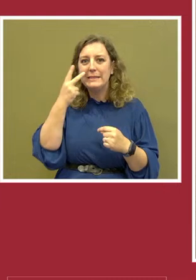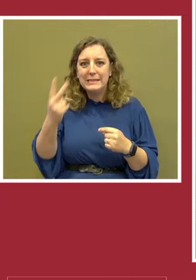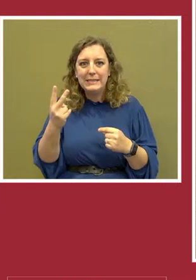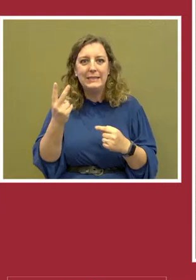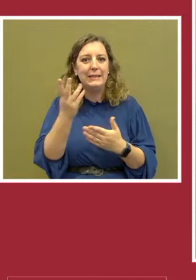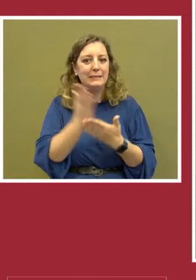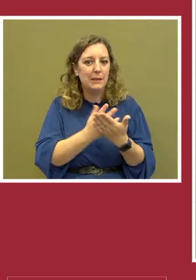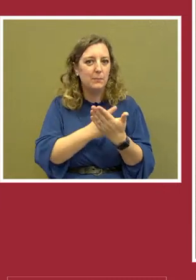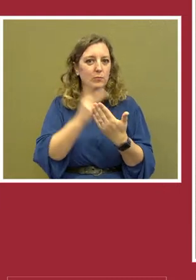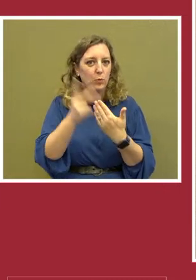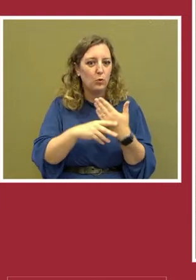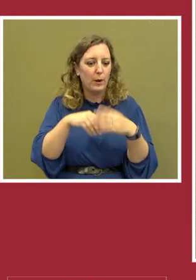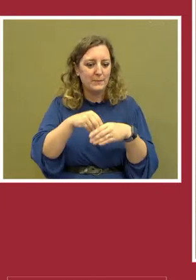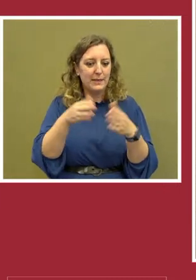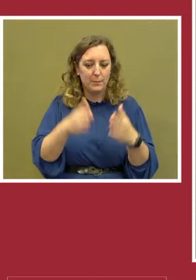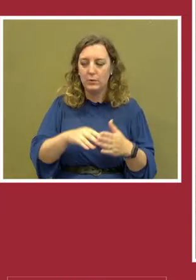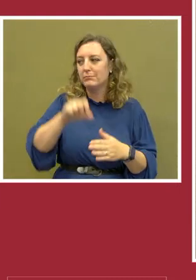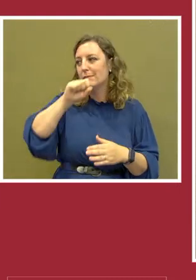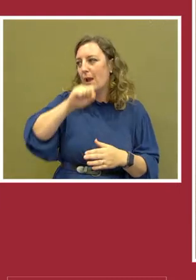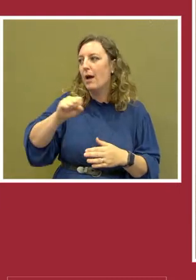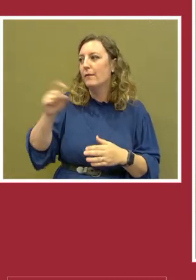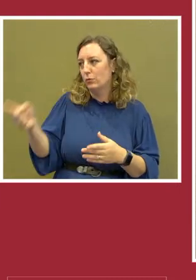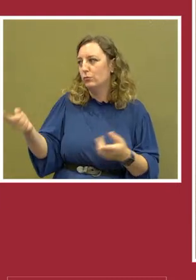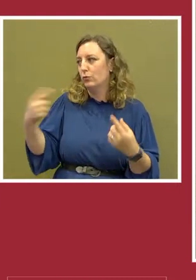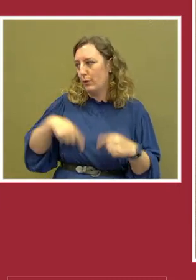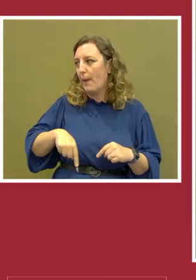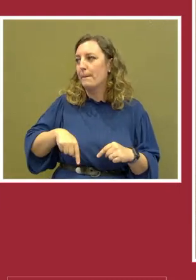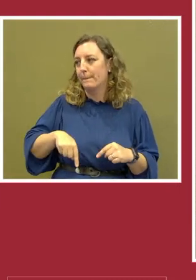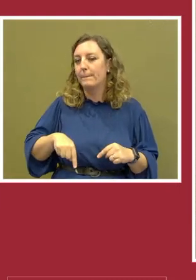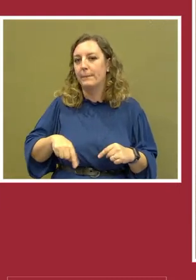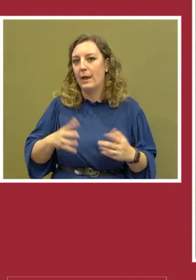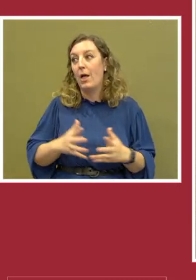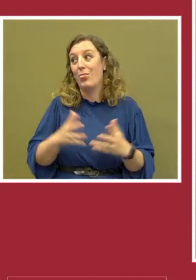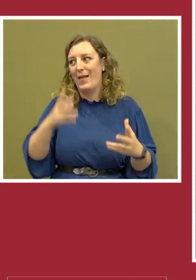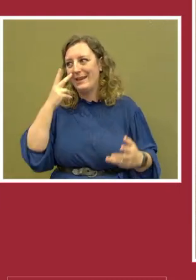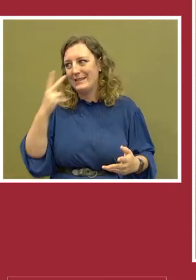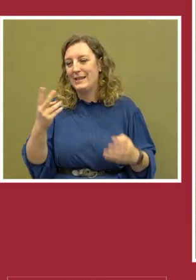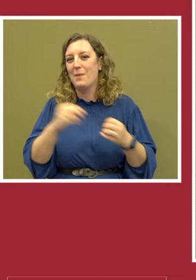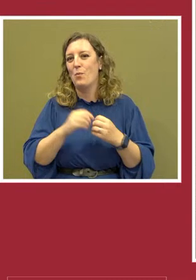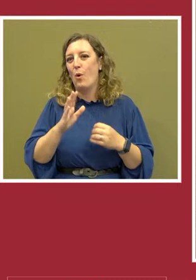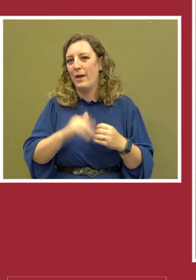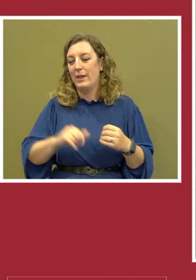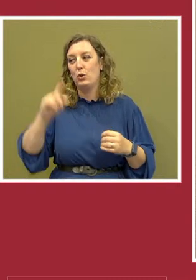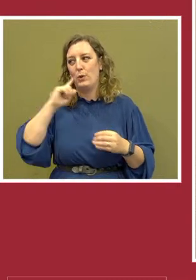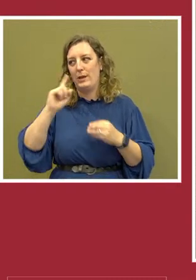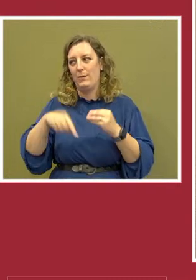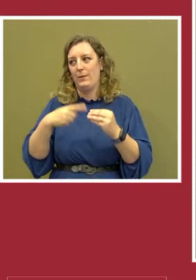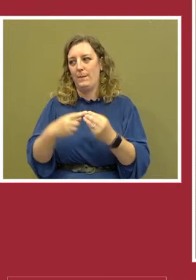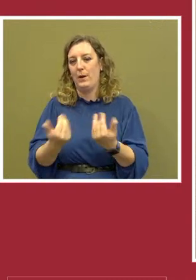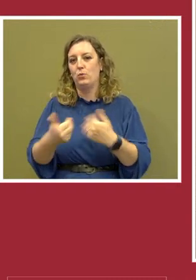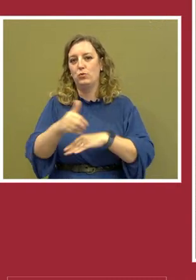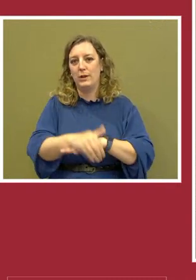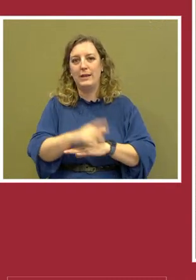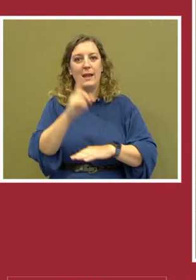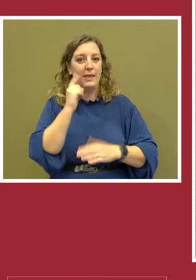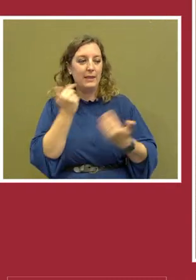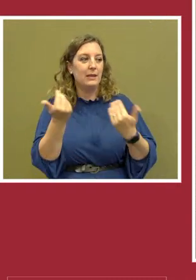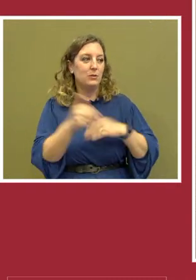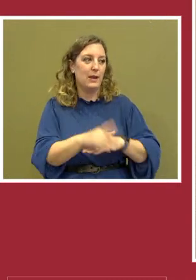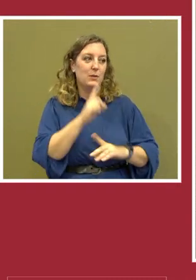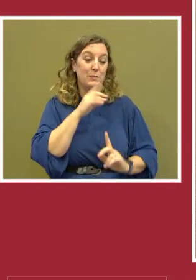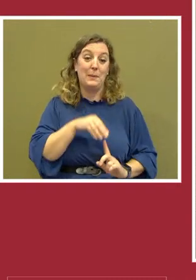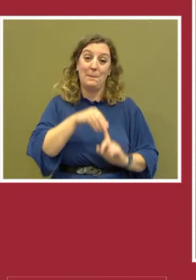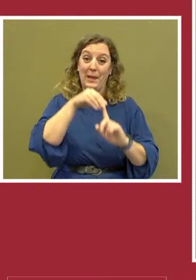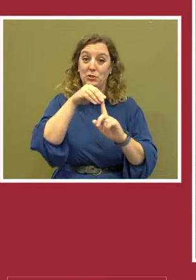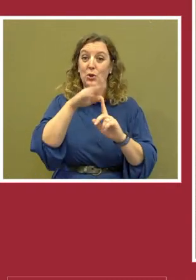some of these programs, and we'd really love for you to take us up on that, because there's a lot to see, more than you're even hearing about tonight. And I think tonight's pretty special.